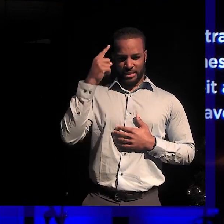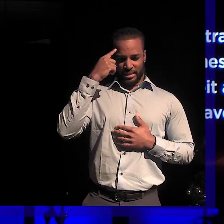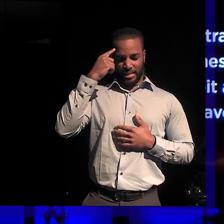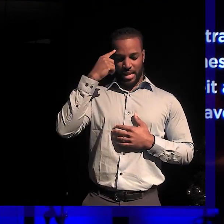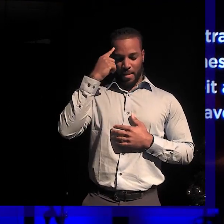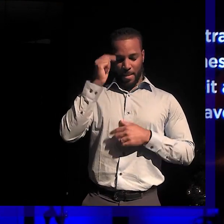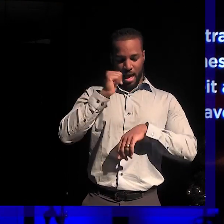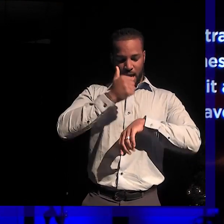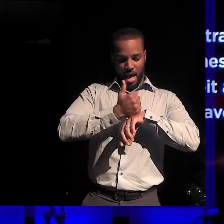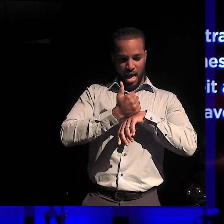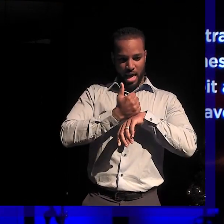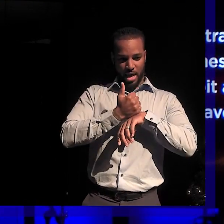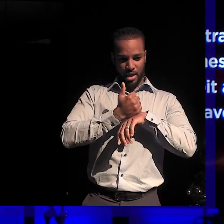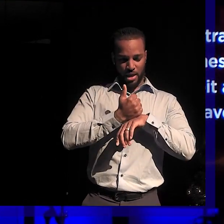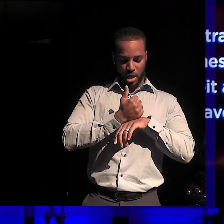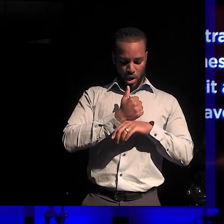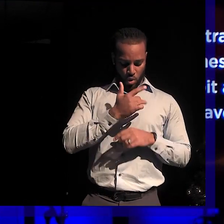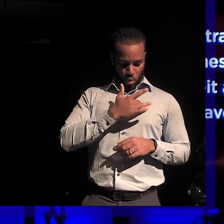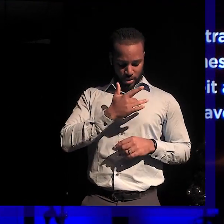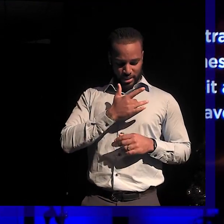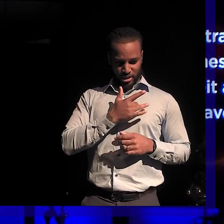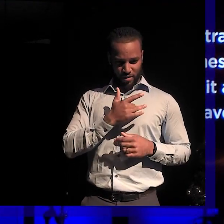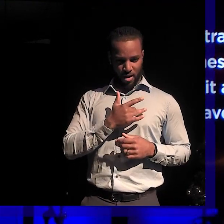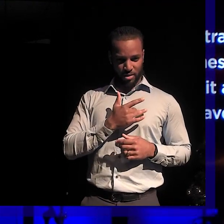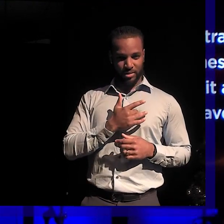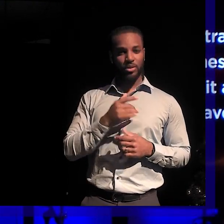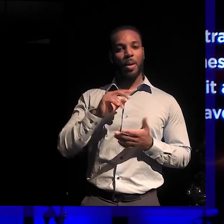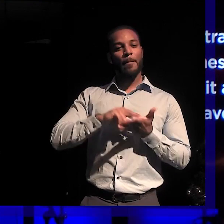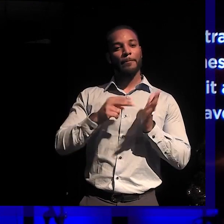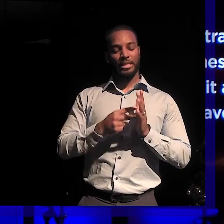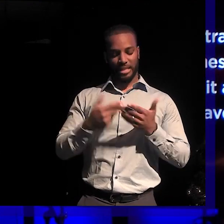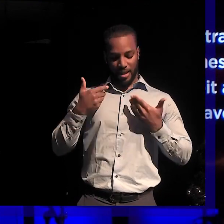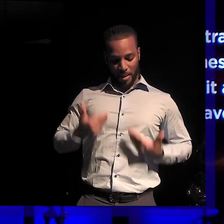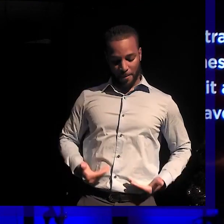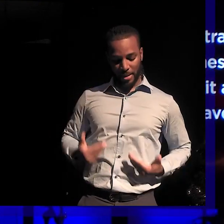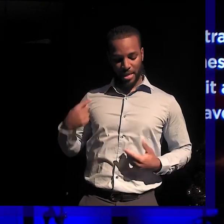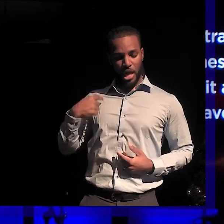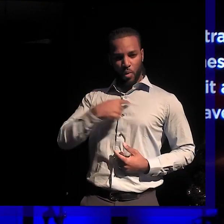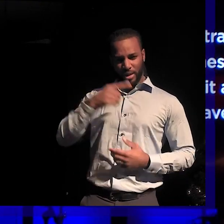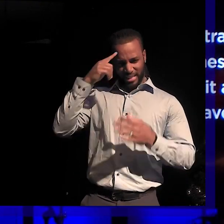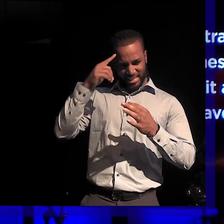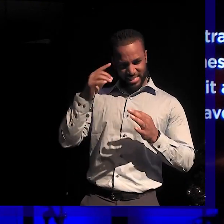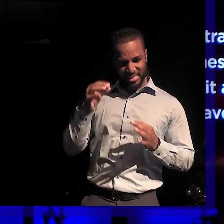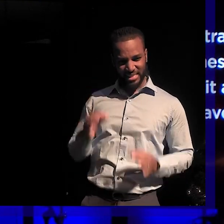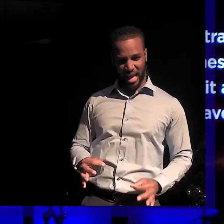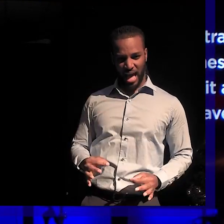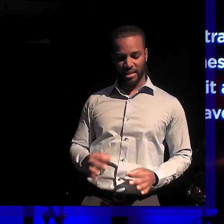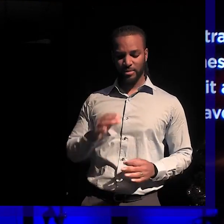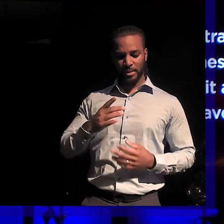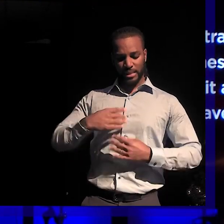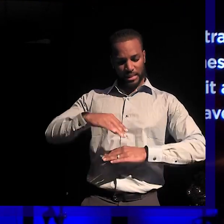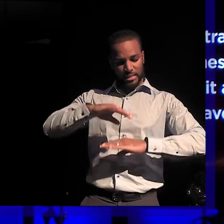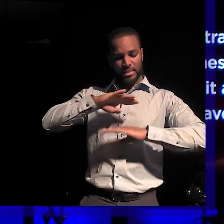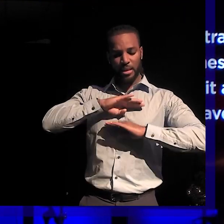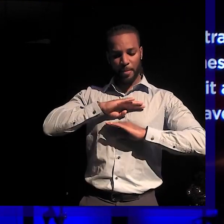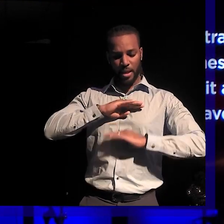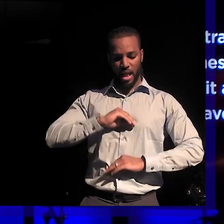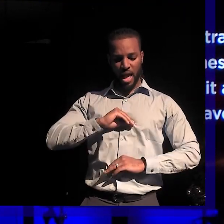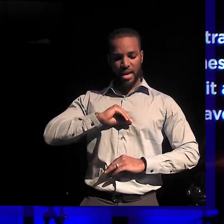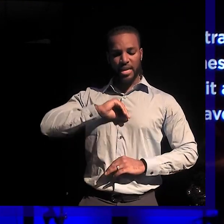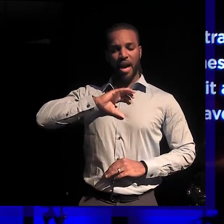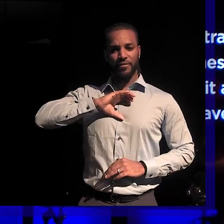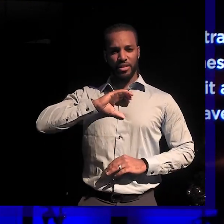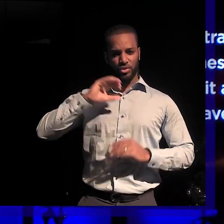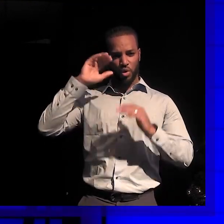mind and an orientation of the heart. In other words, it's a state of being that we decide. It's a state of contentment, a state of confidence, and a